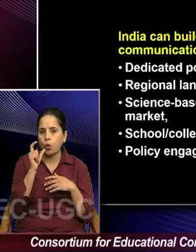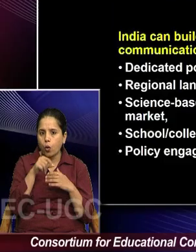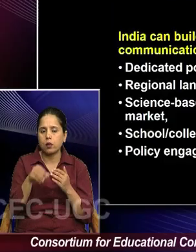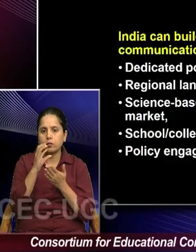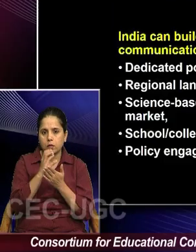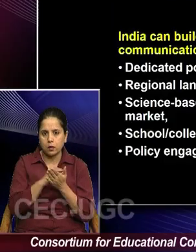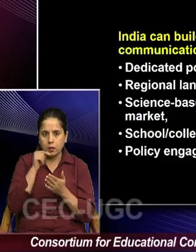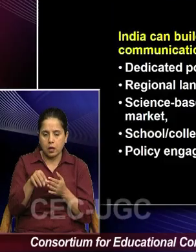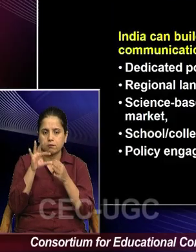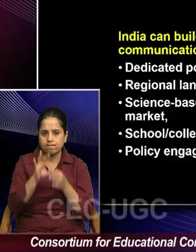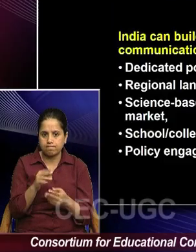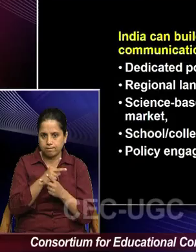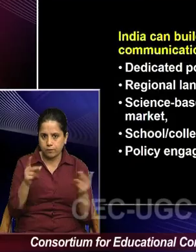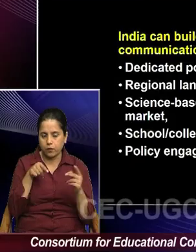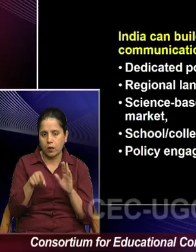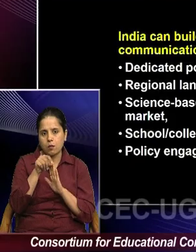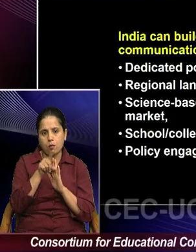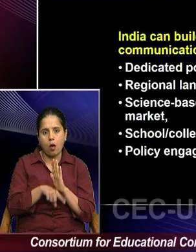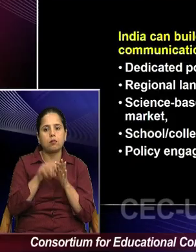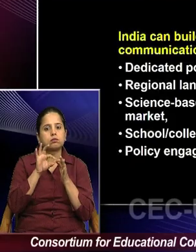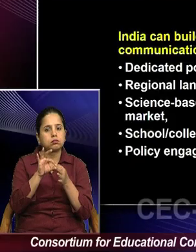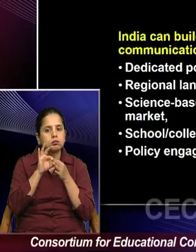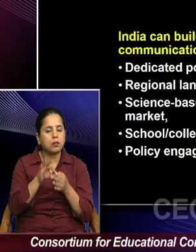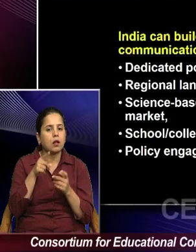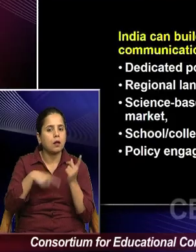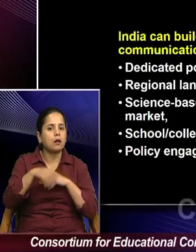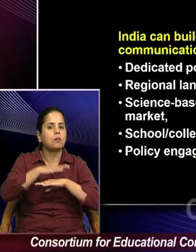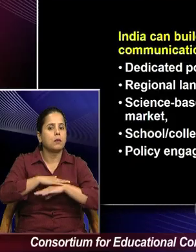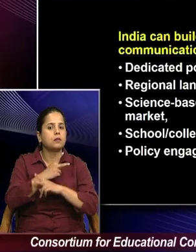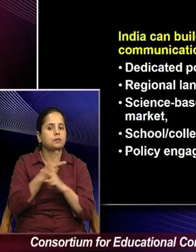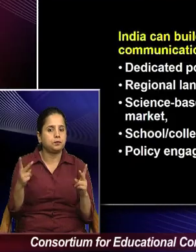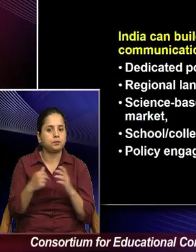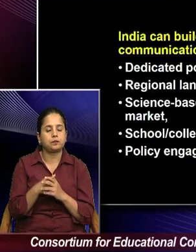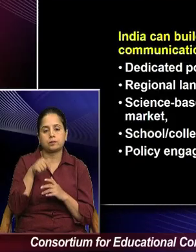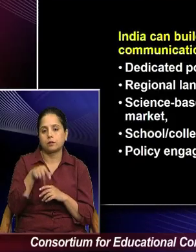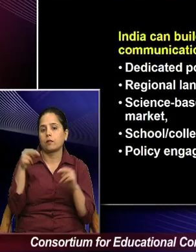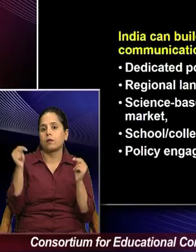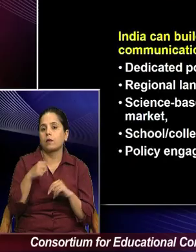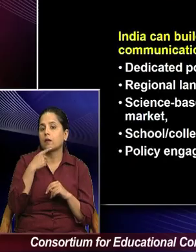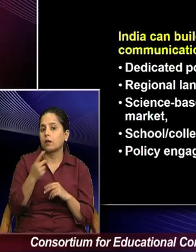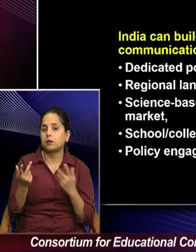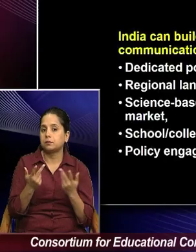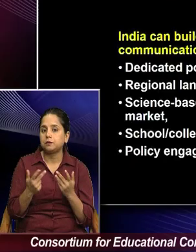curriculum tie-ins, and policy engagement platforms that are required